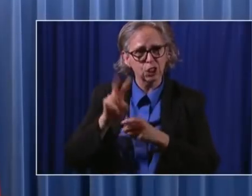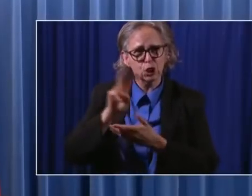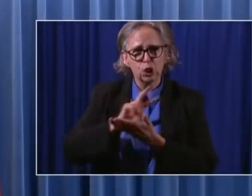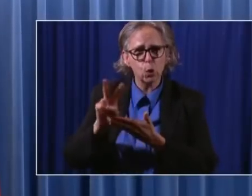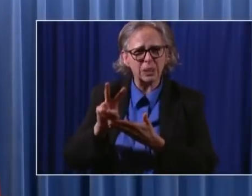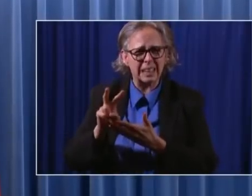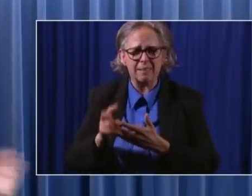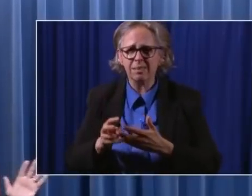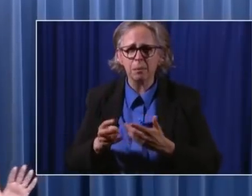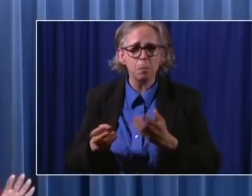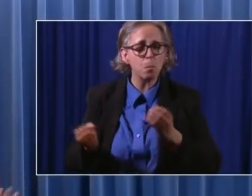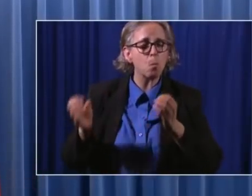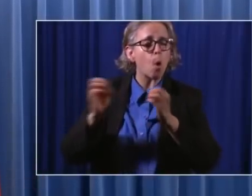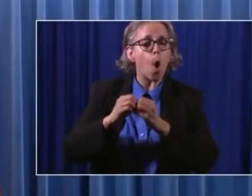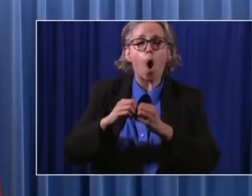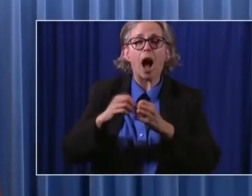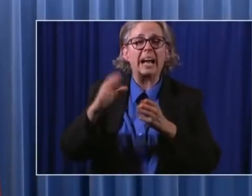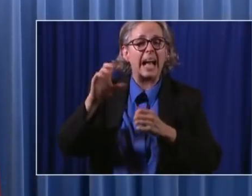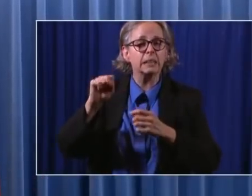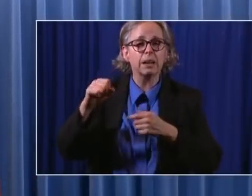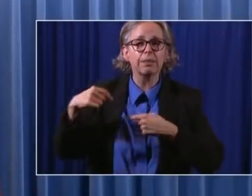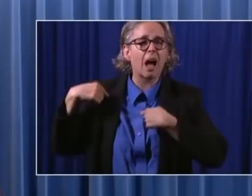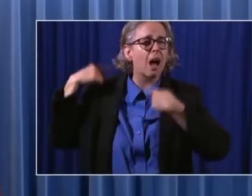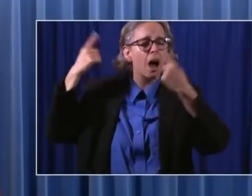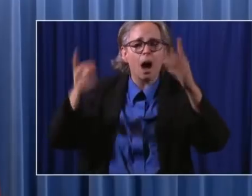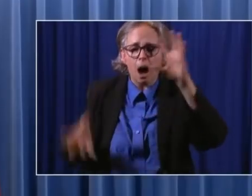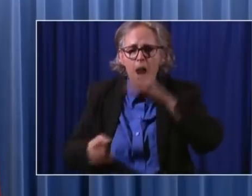over the entire time of the pandemic.